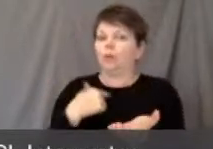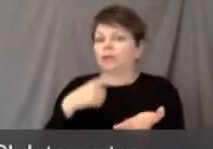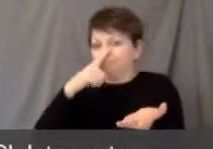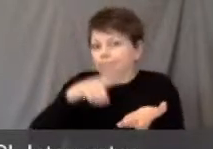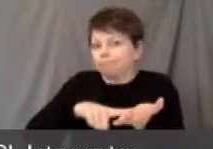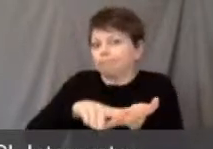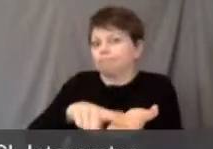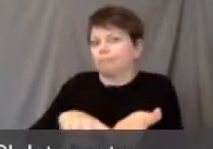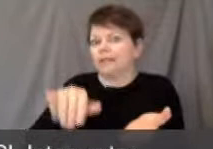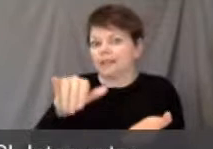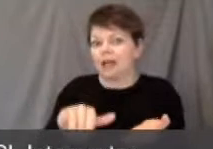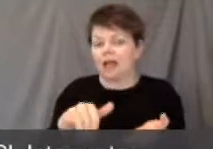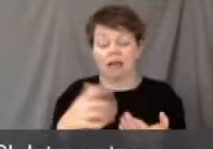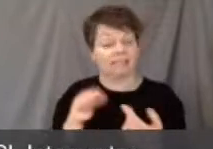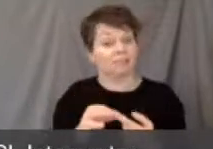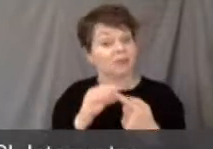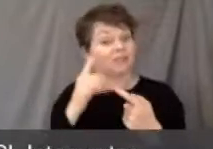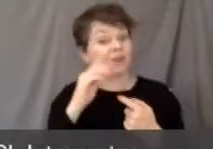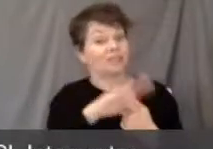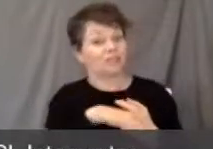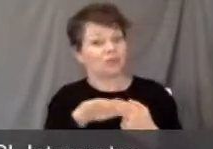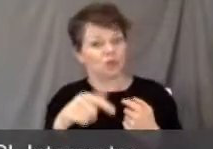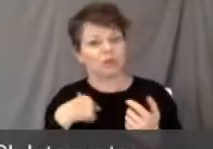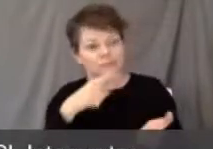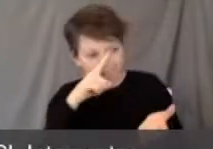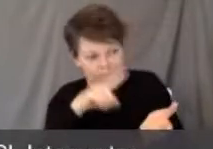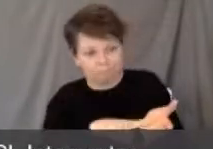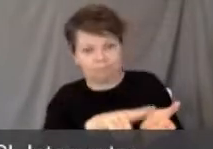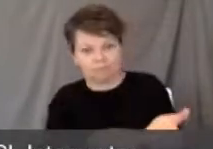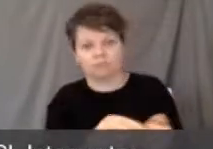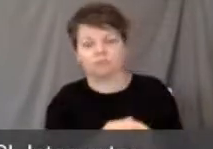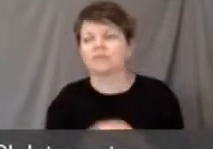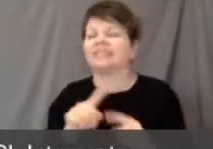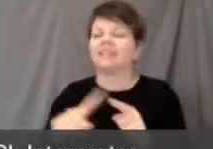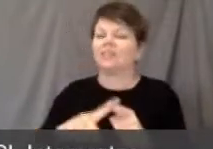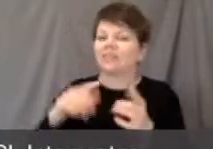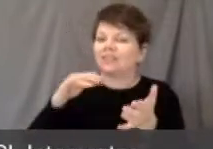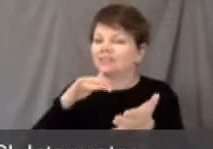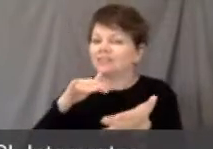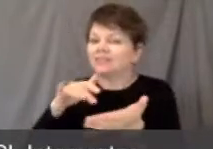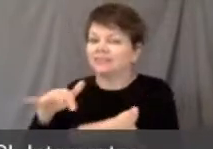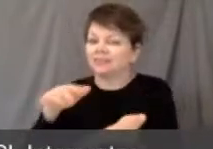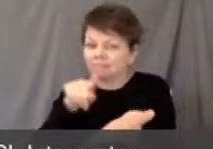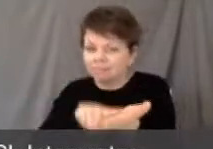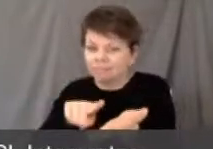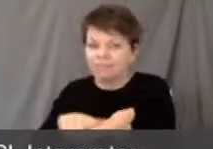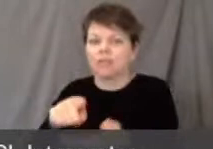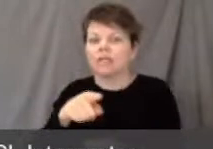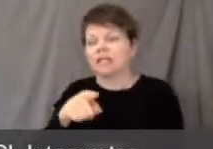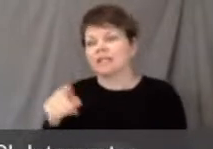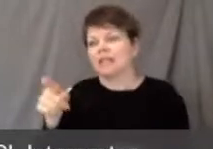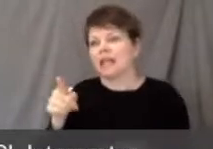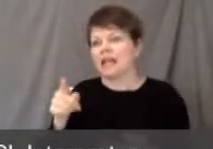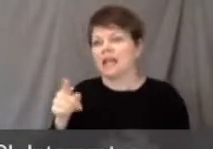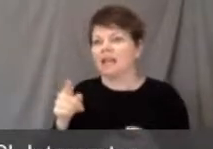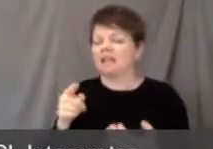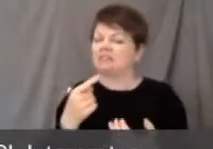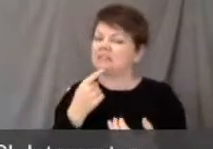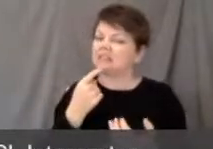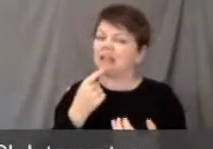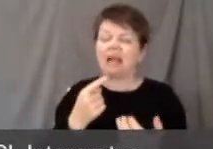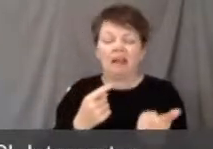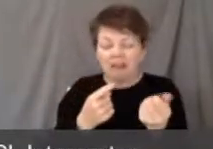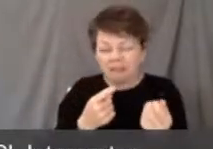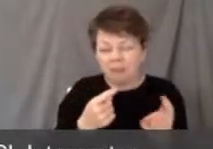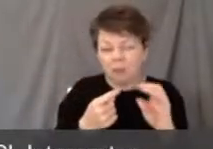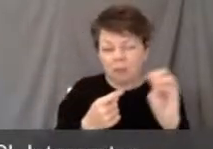this, especially in children. There's various studies that have estimated up to very few to 50% of